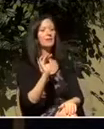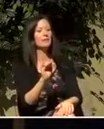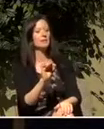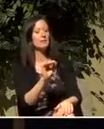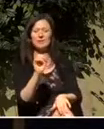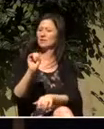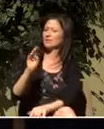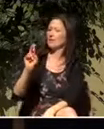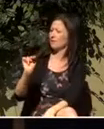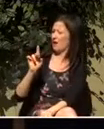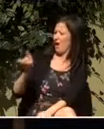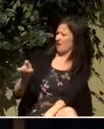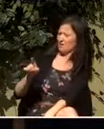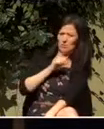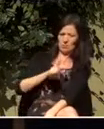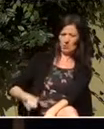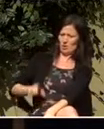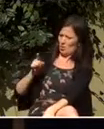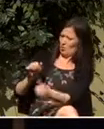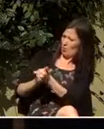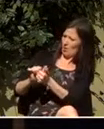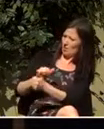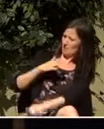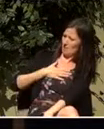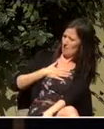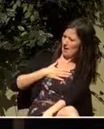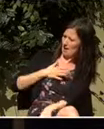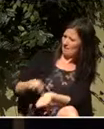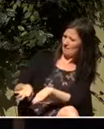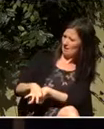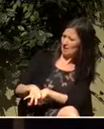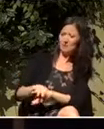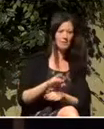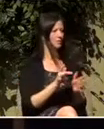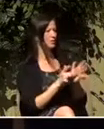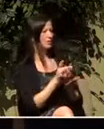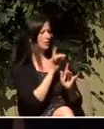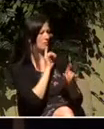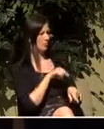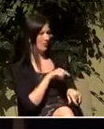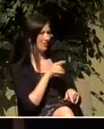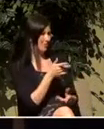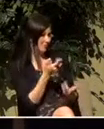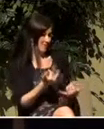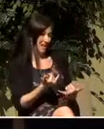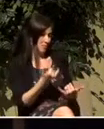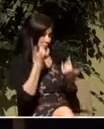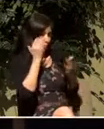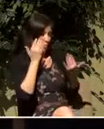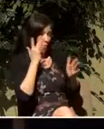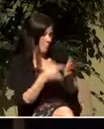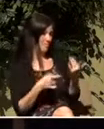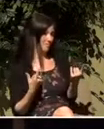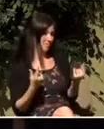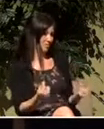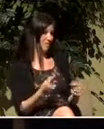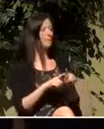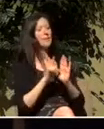to wash my feet?" Jesus replied, "You do not realize now what I'm doing, but later you will